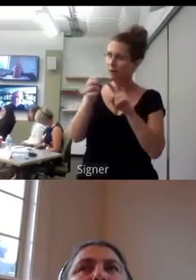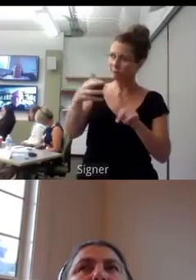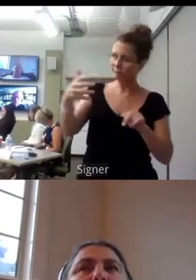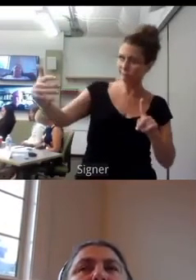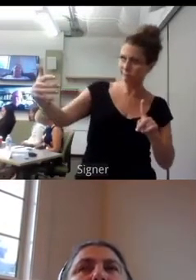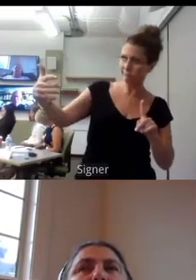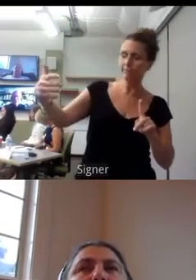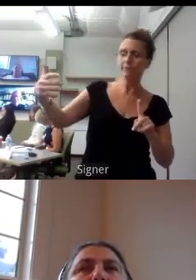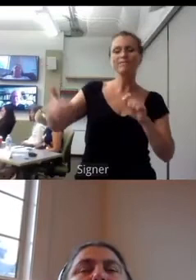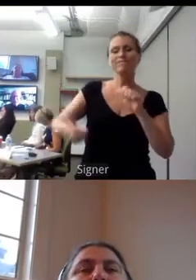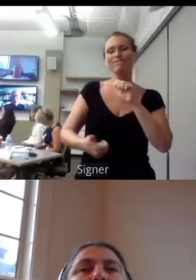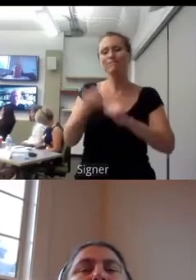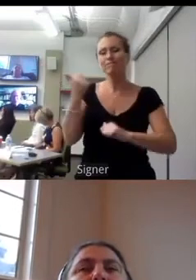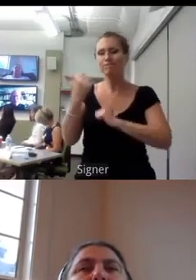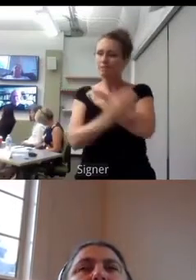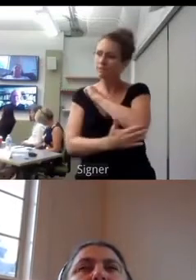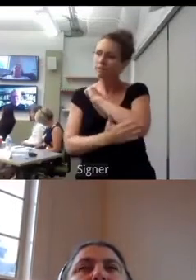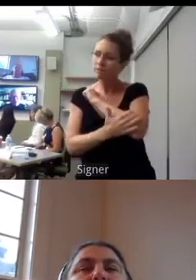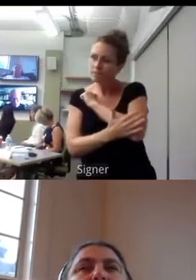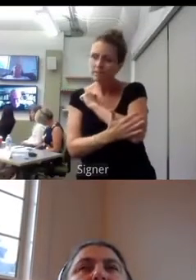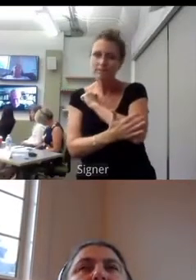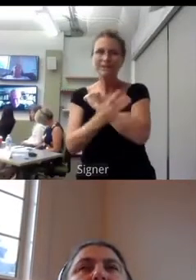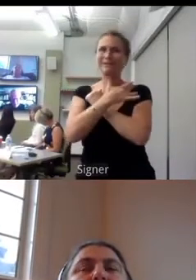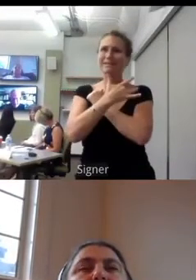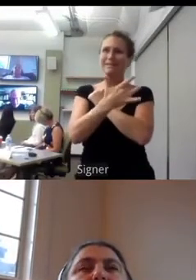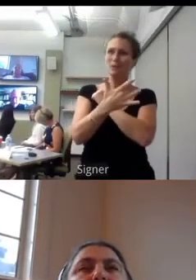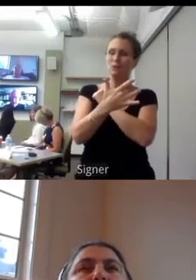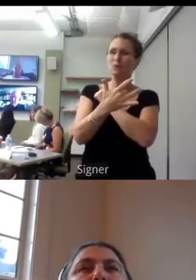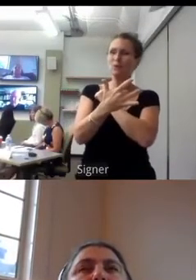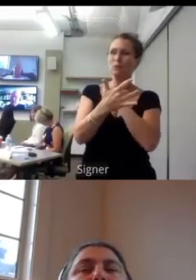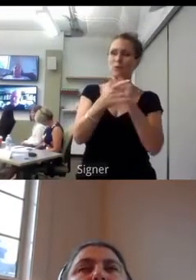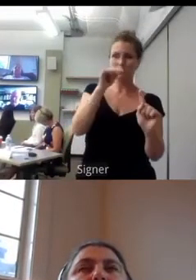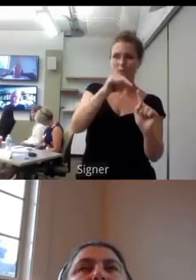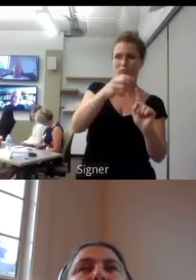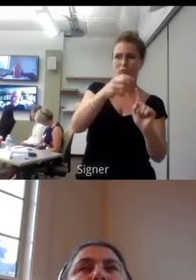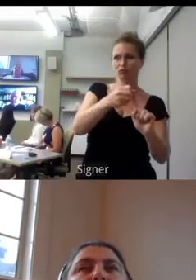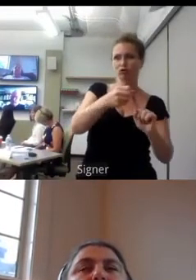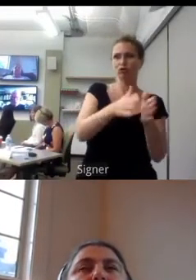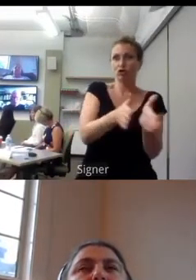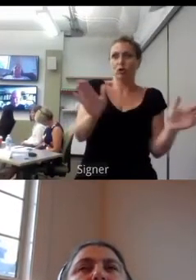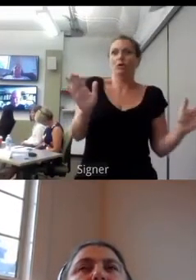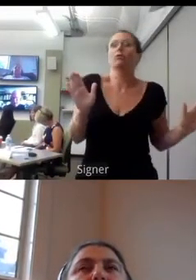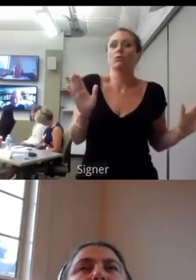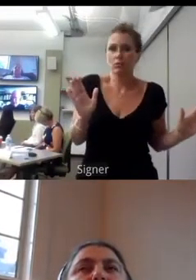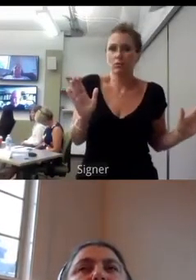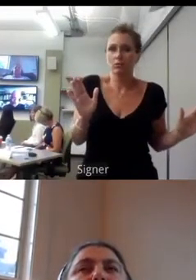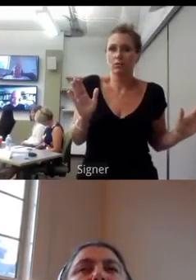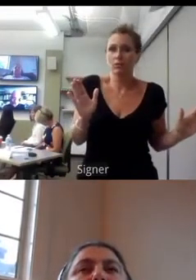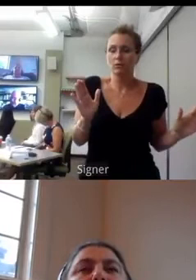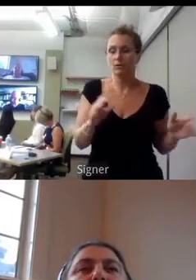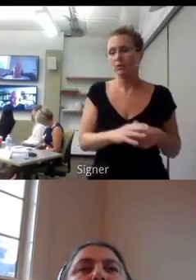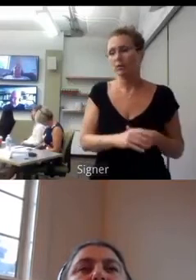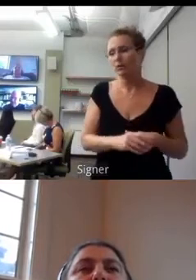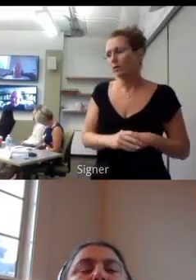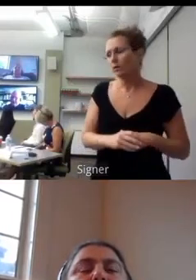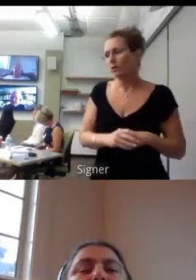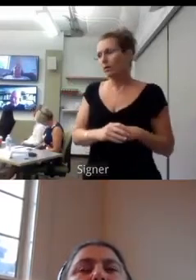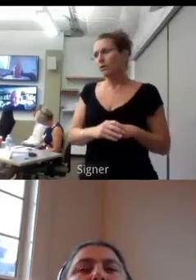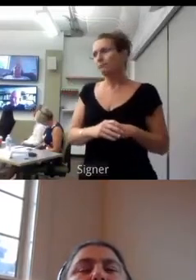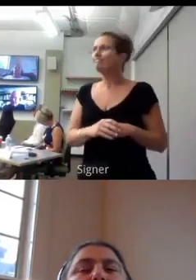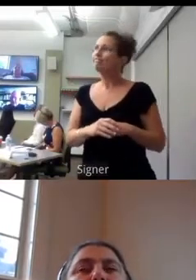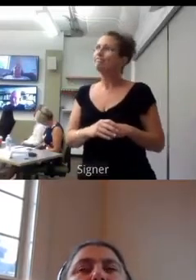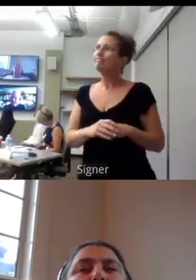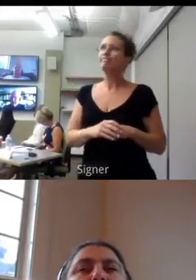are gravitating toward, if you have a very general, open-ended, not even definition, but characterization,